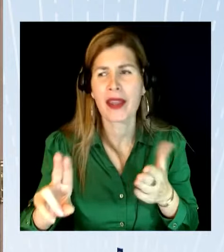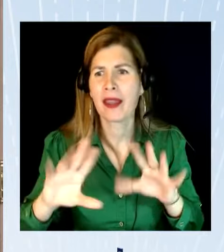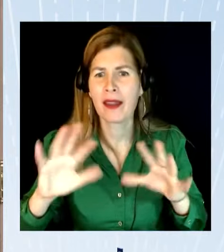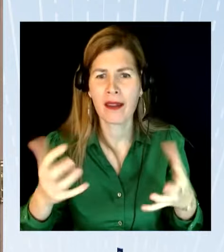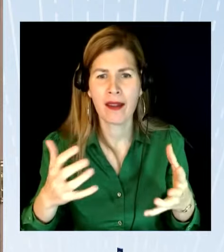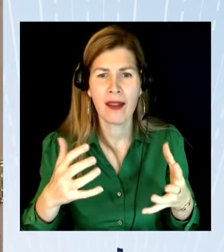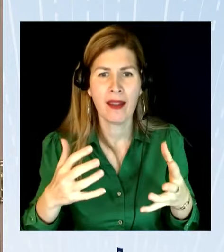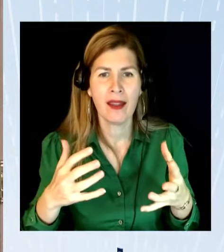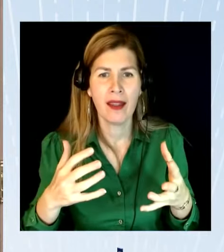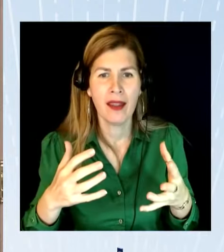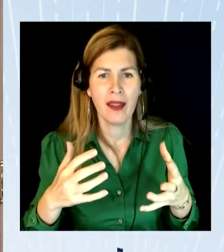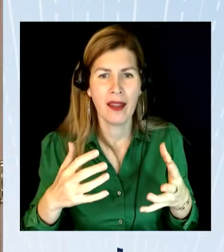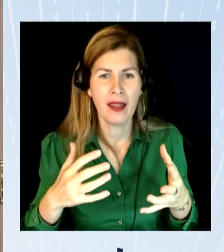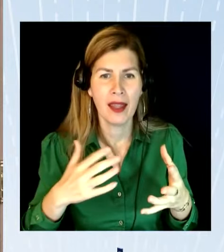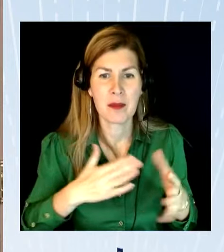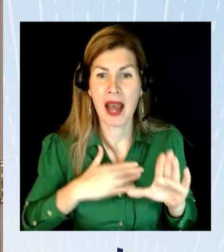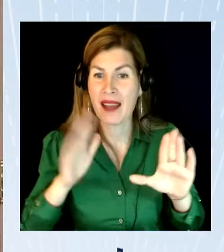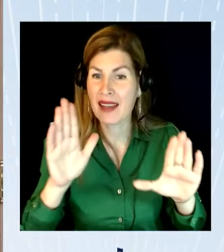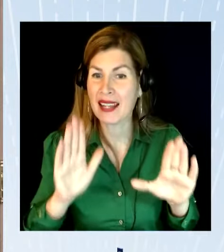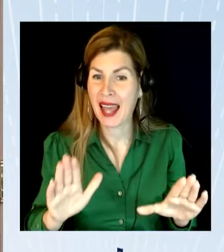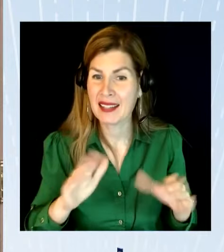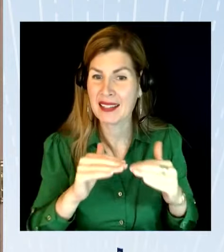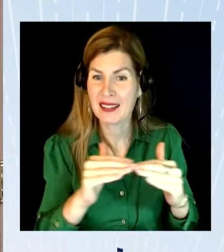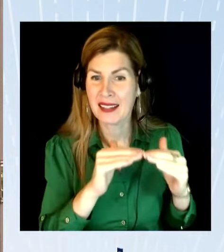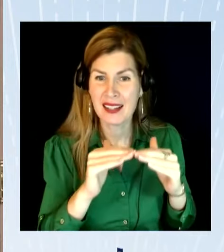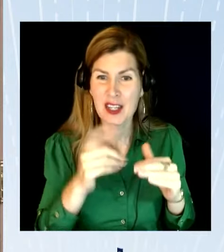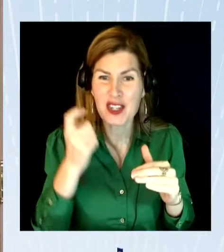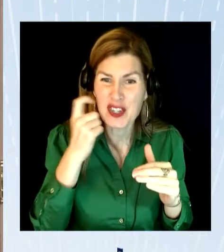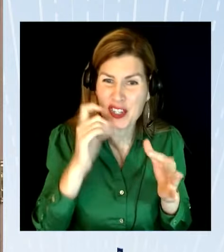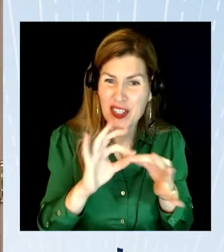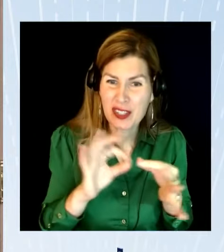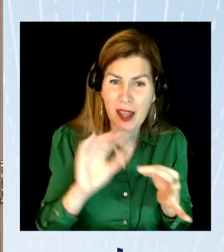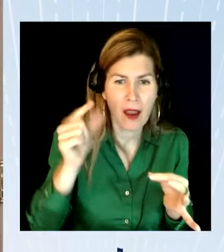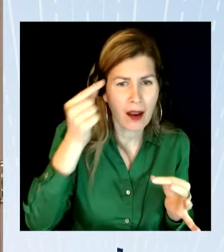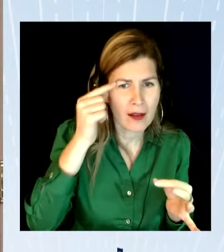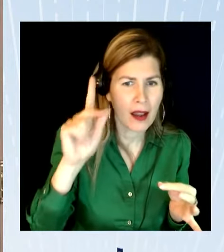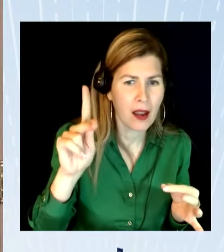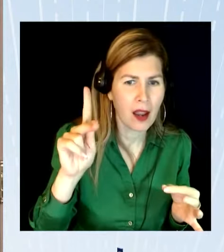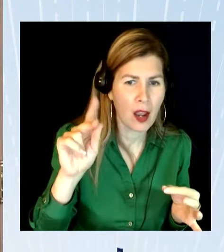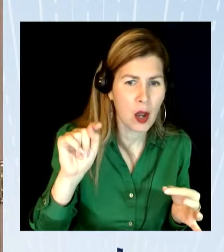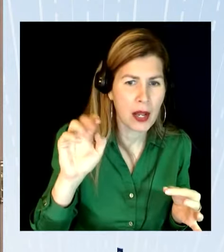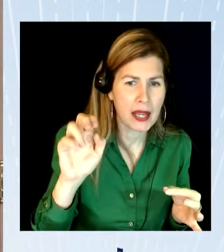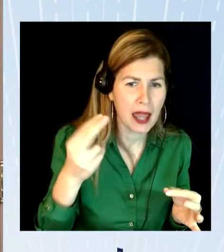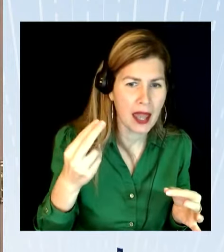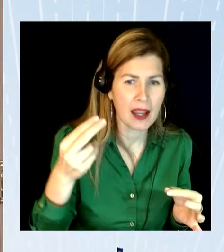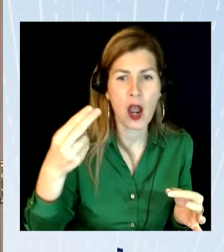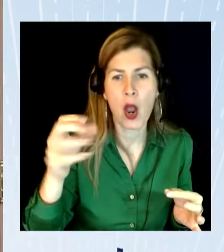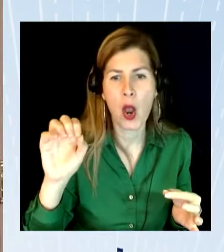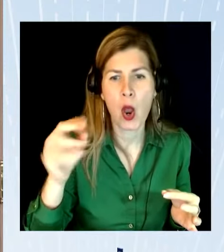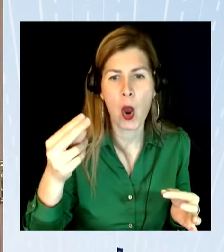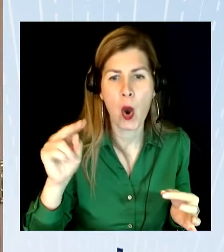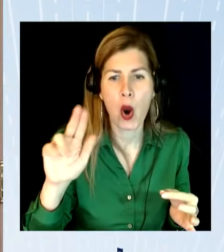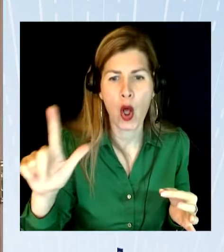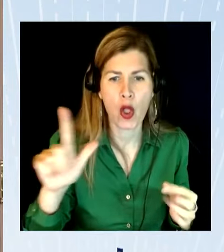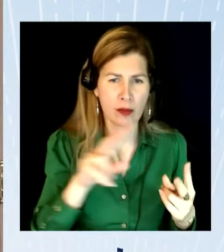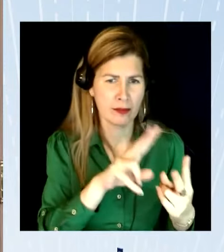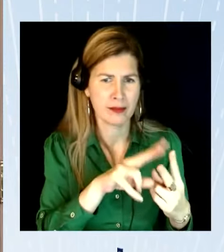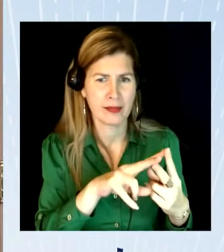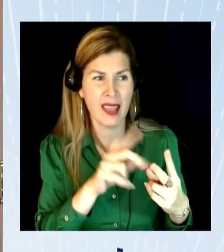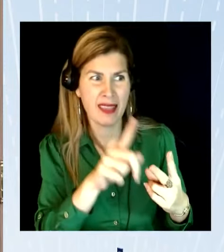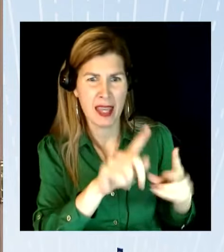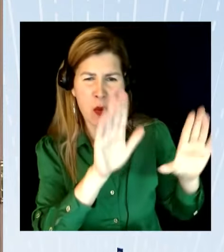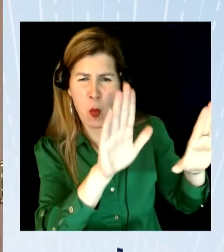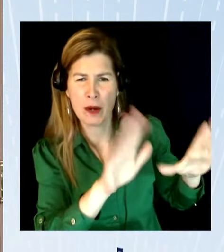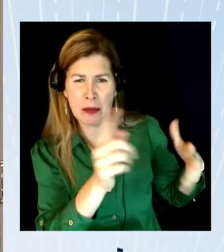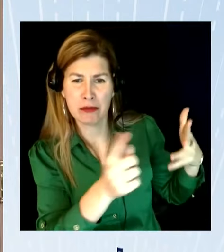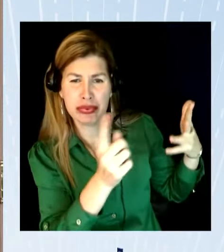course, my fantastic colleagues who you just heard from, Governors Kotek and Hochul, who are doing great things on so many fronts and